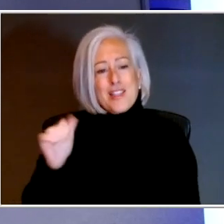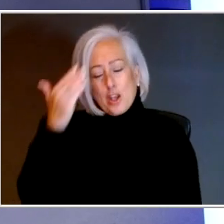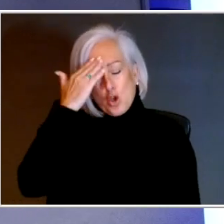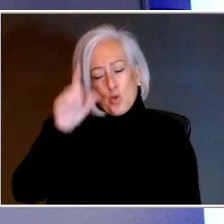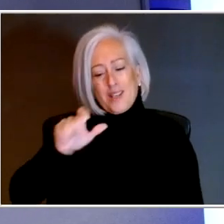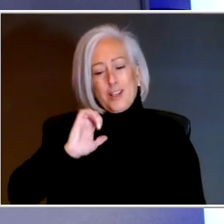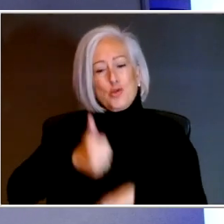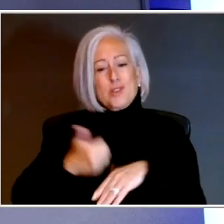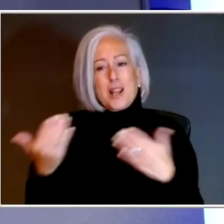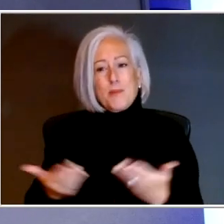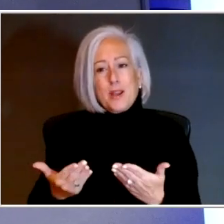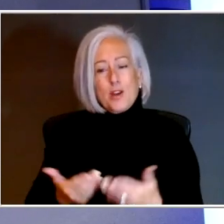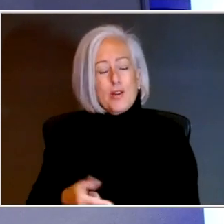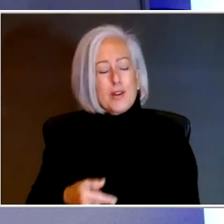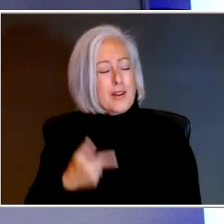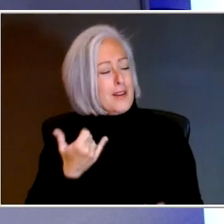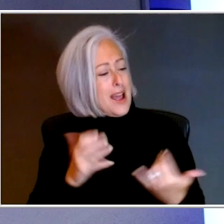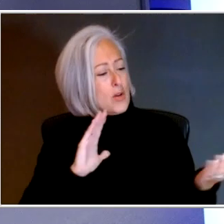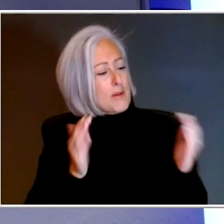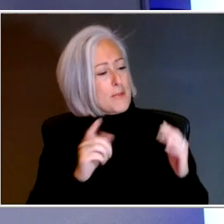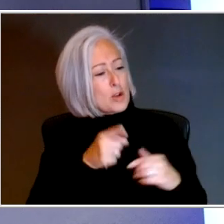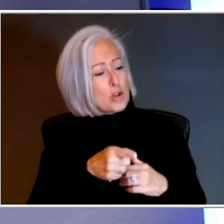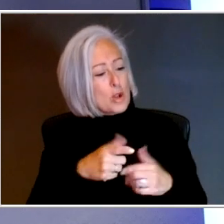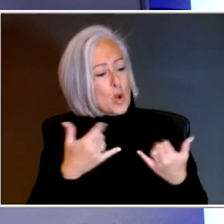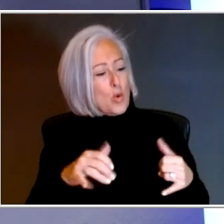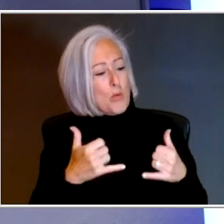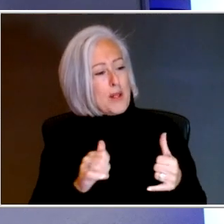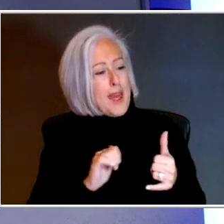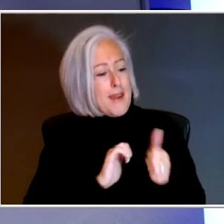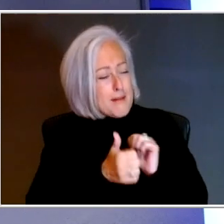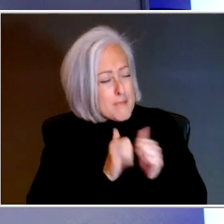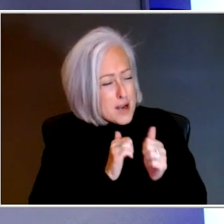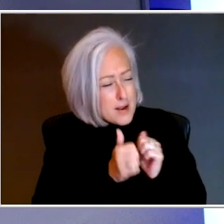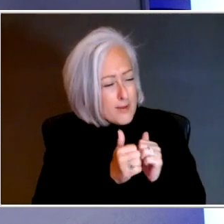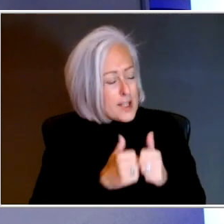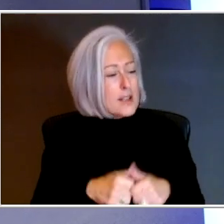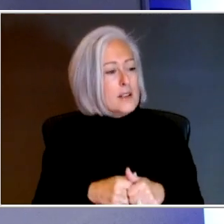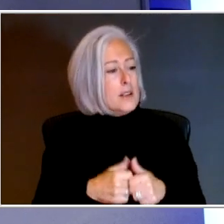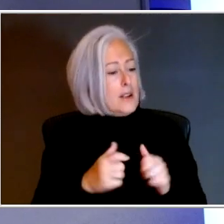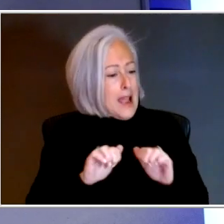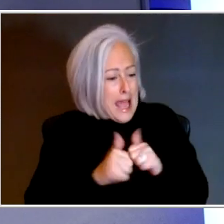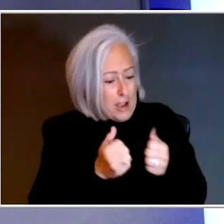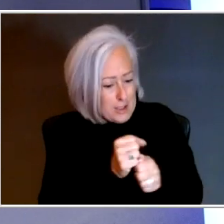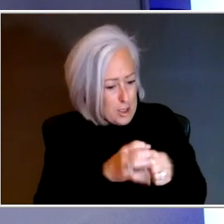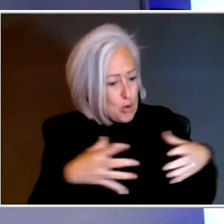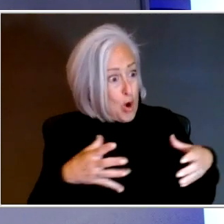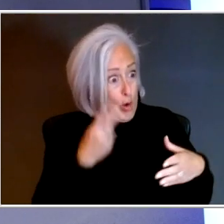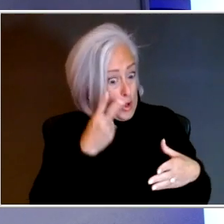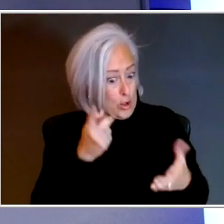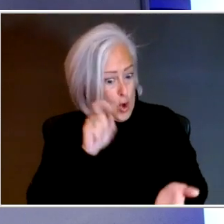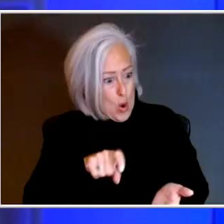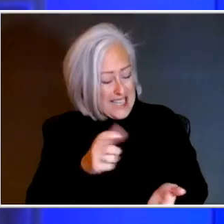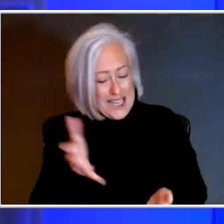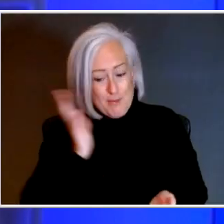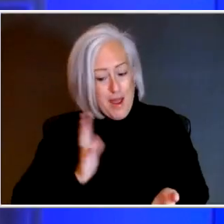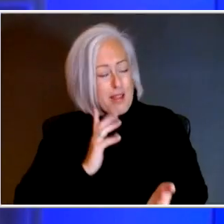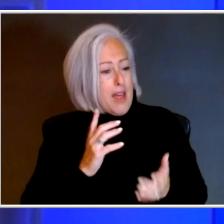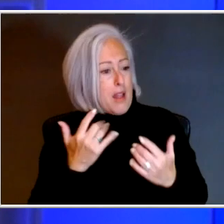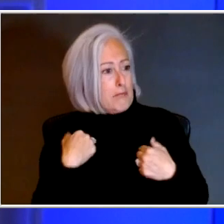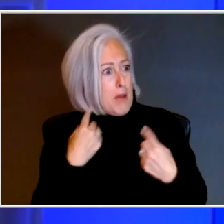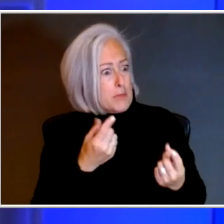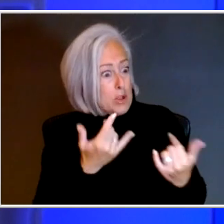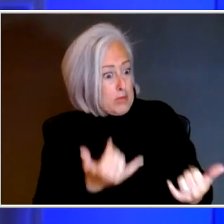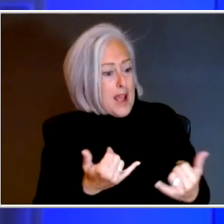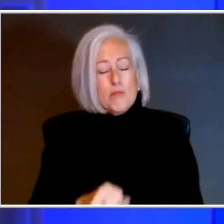to when you were playing competitively. How have we grown? And you must have seen that need back then and certainly up until this point. Yeah, the need